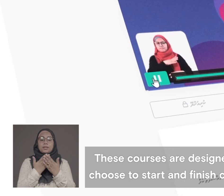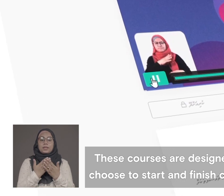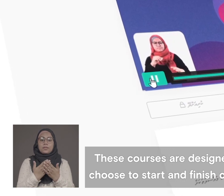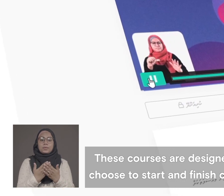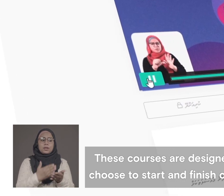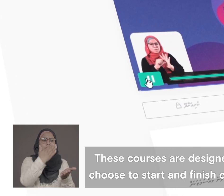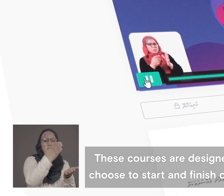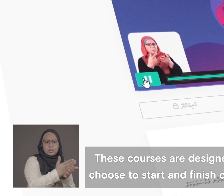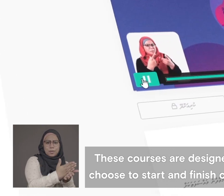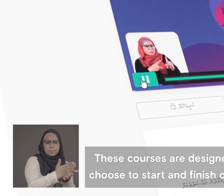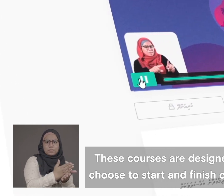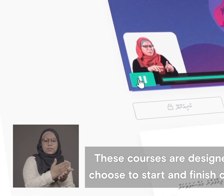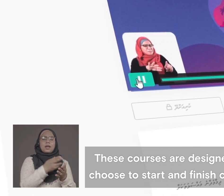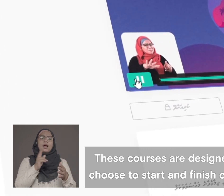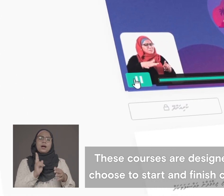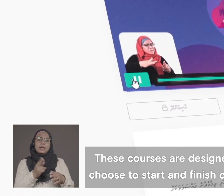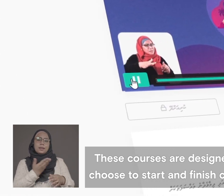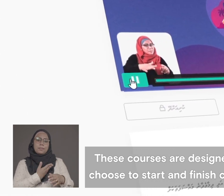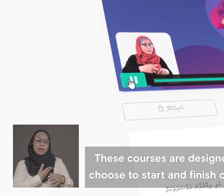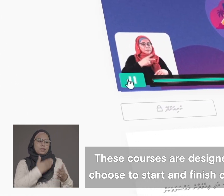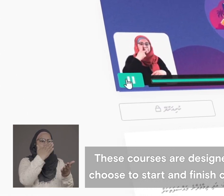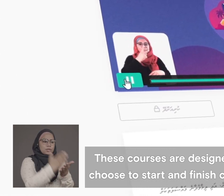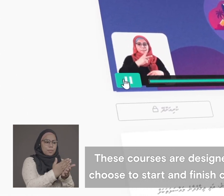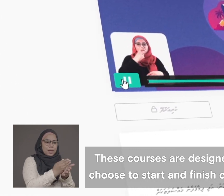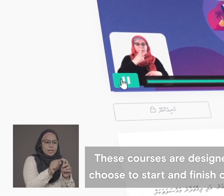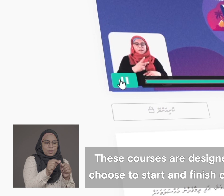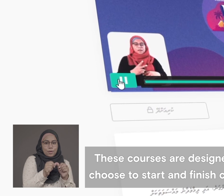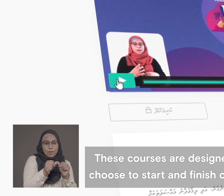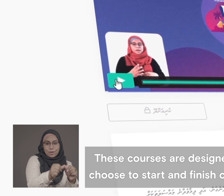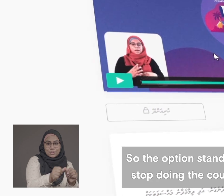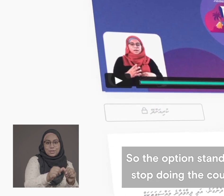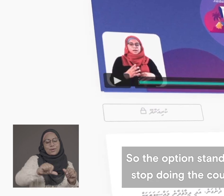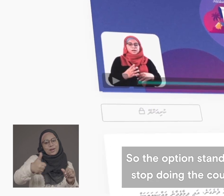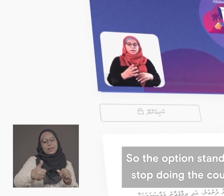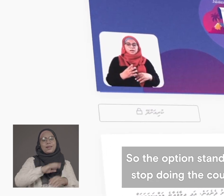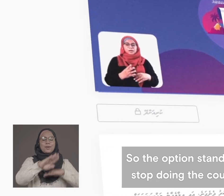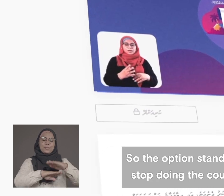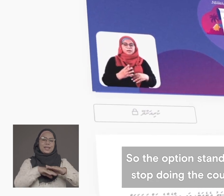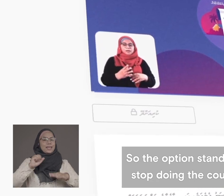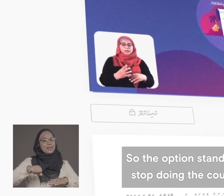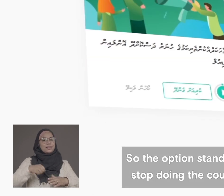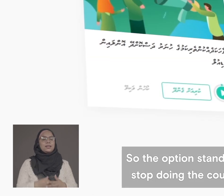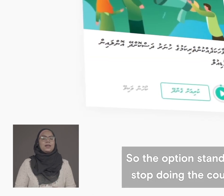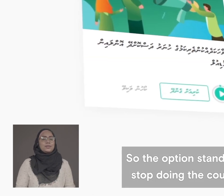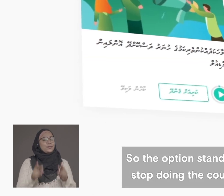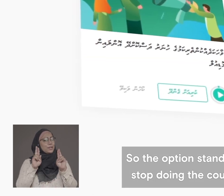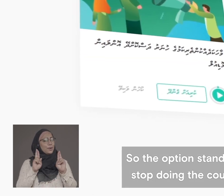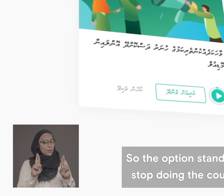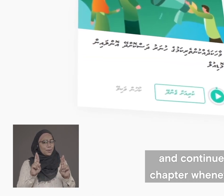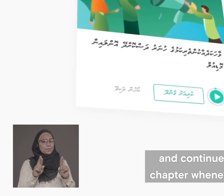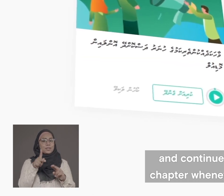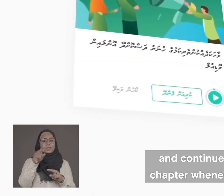komme farataka ves e farataka faseyha vakutaku kosta kuria gengos nimma levene gota. Ehen kamun hadamun genda kos